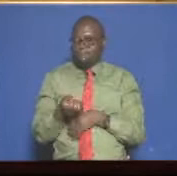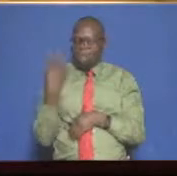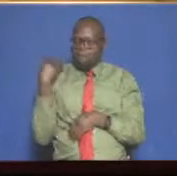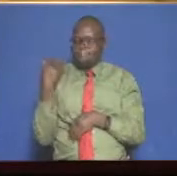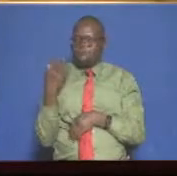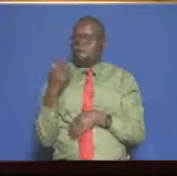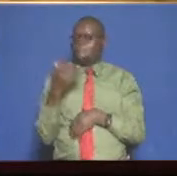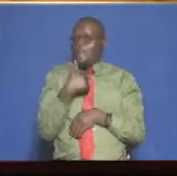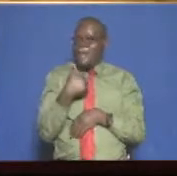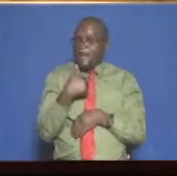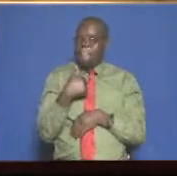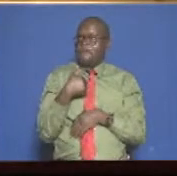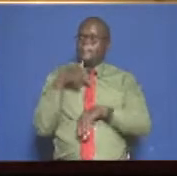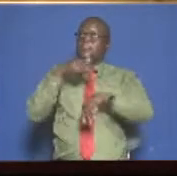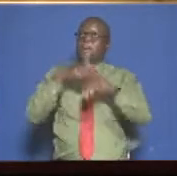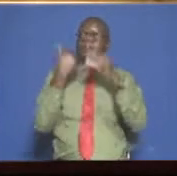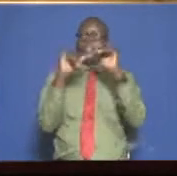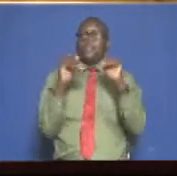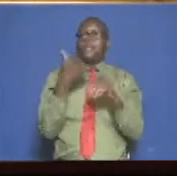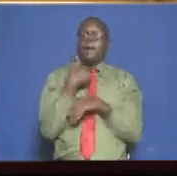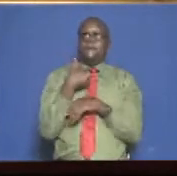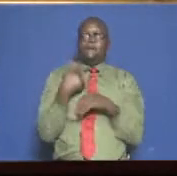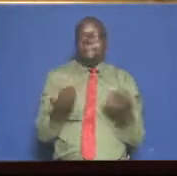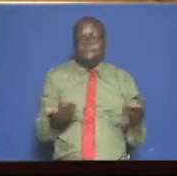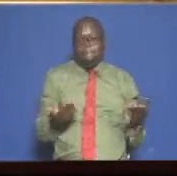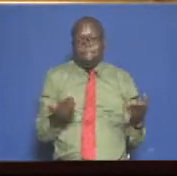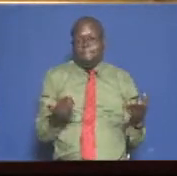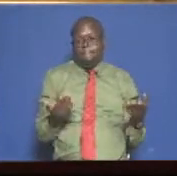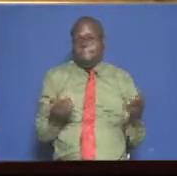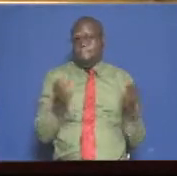Do they have an expiry date?